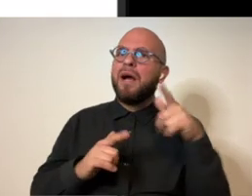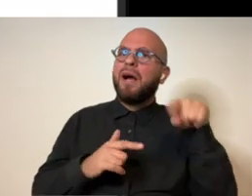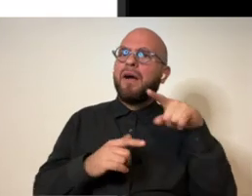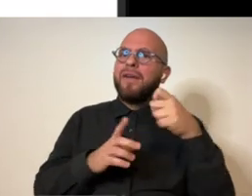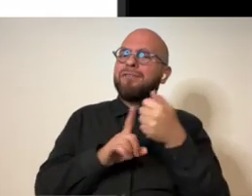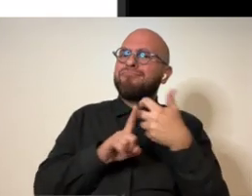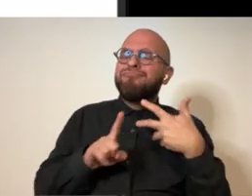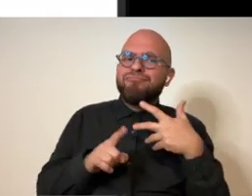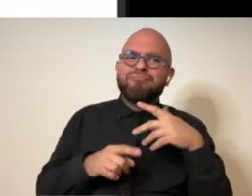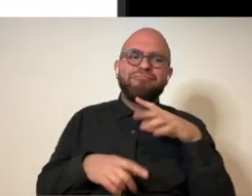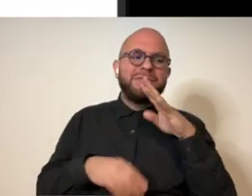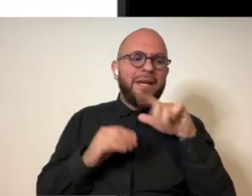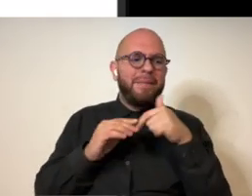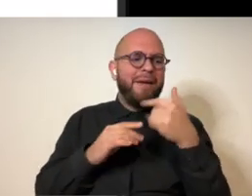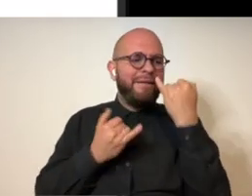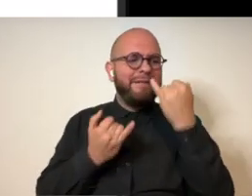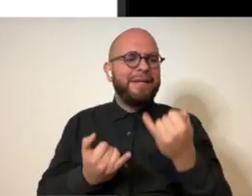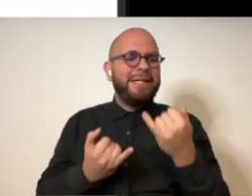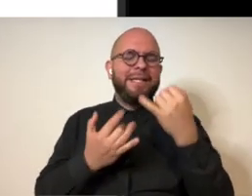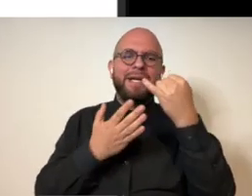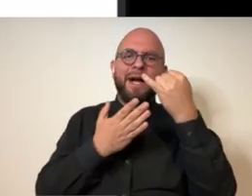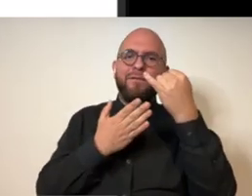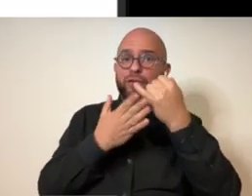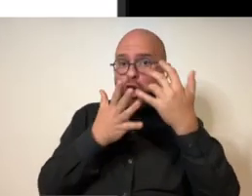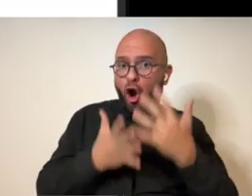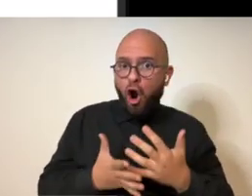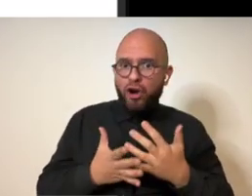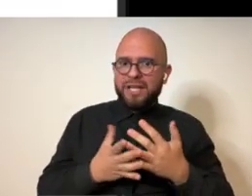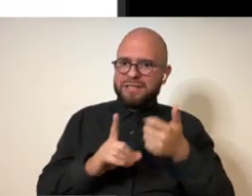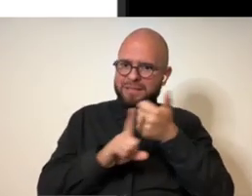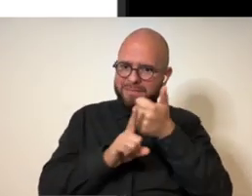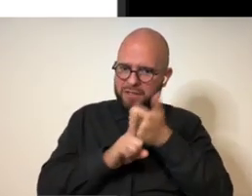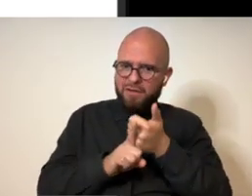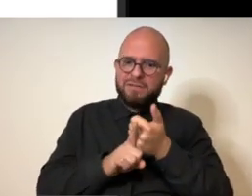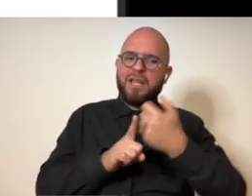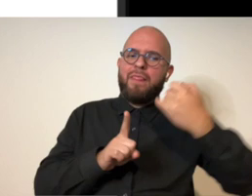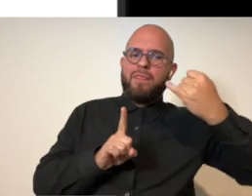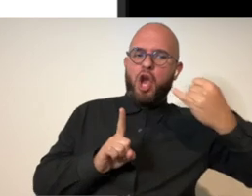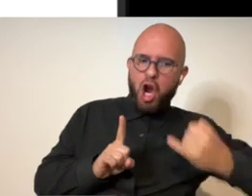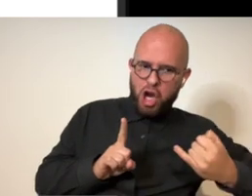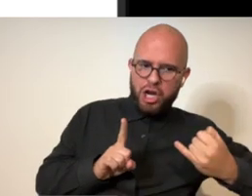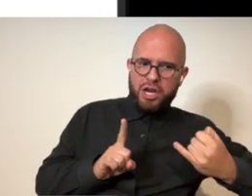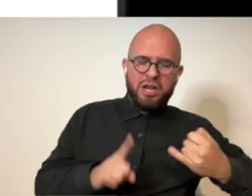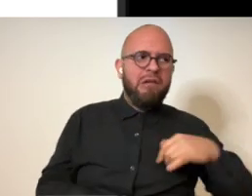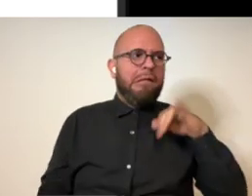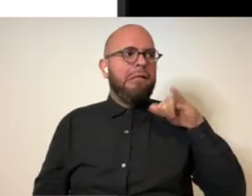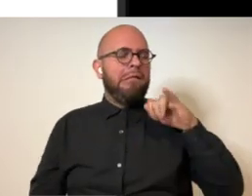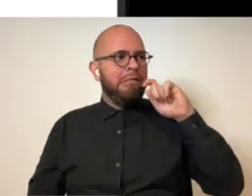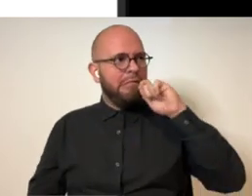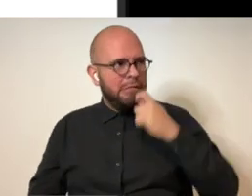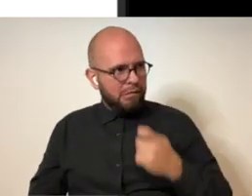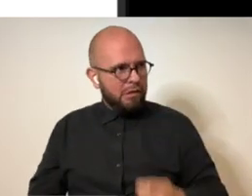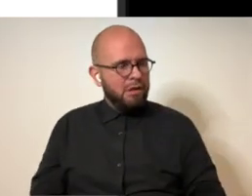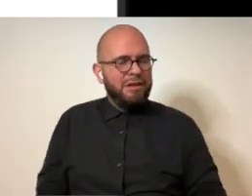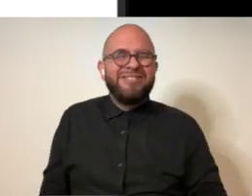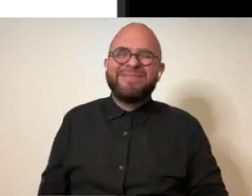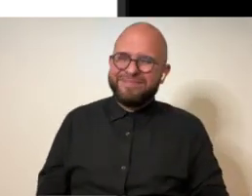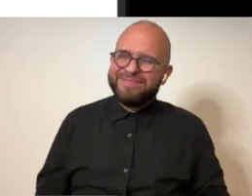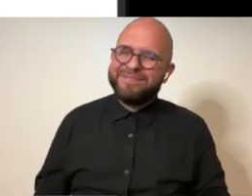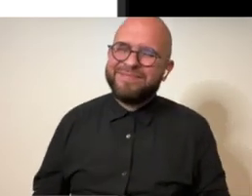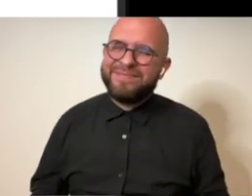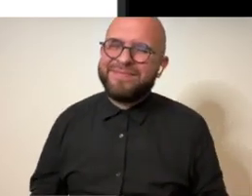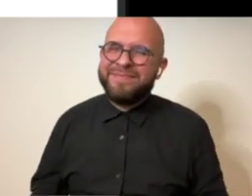Okay. It's relatively like recent scholarship, but they're talking about this idea of the artist as